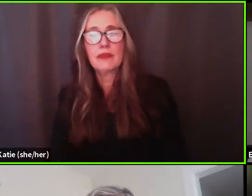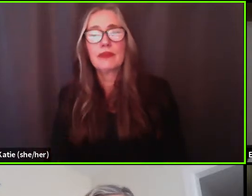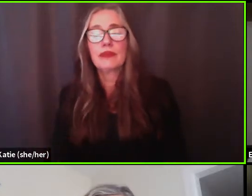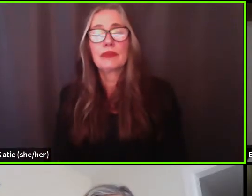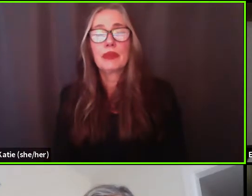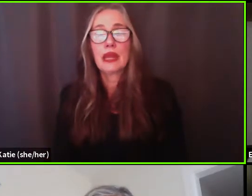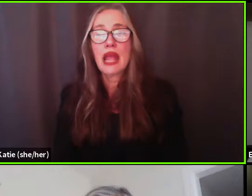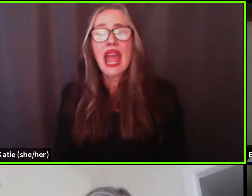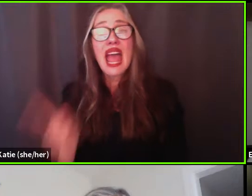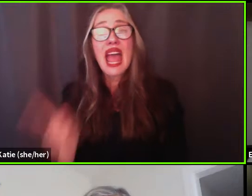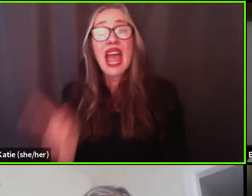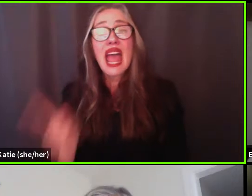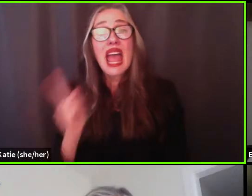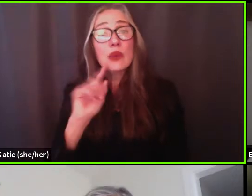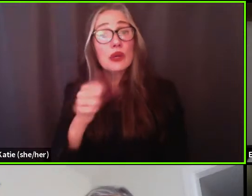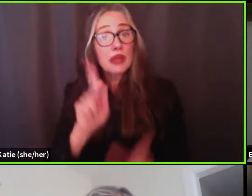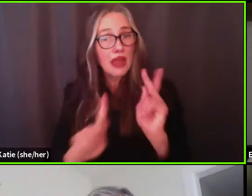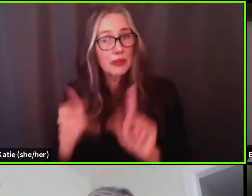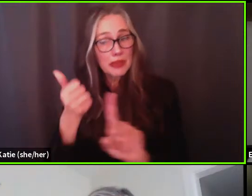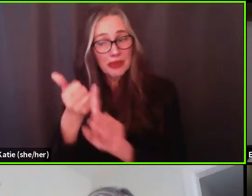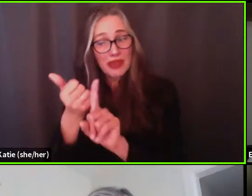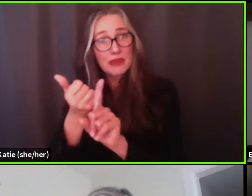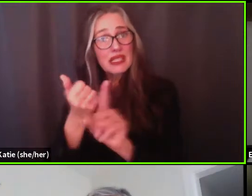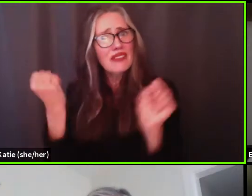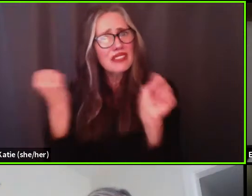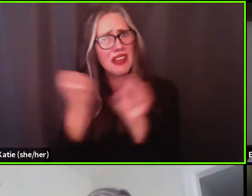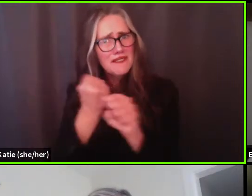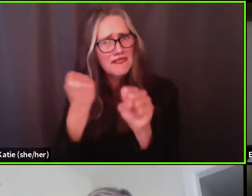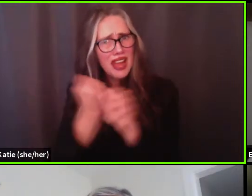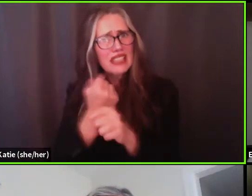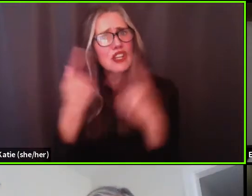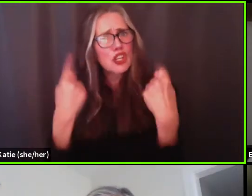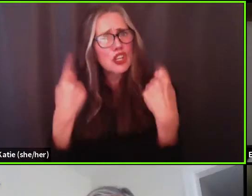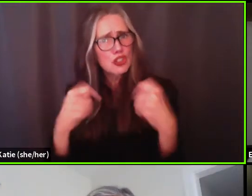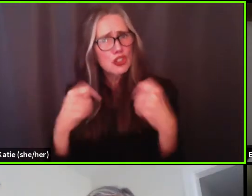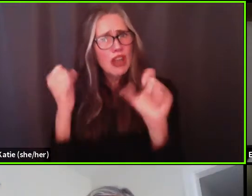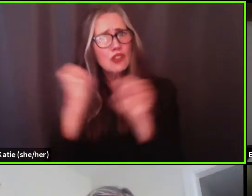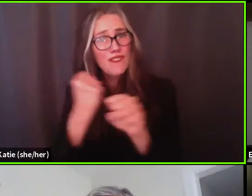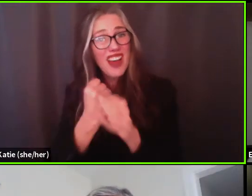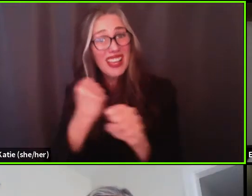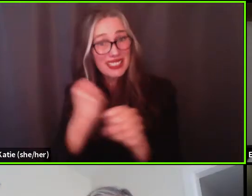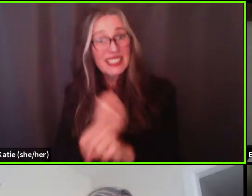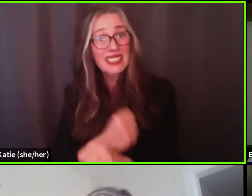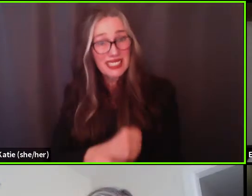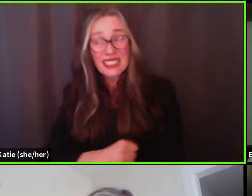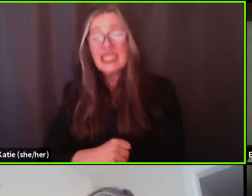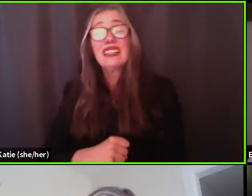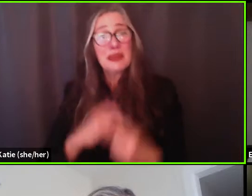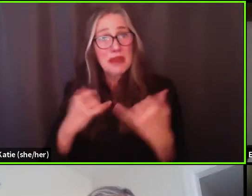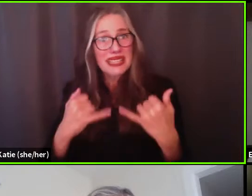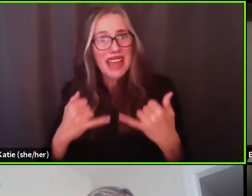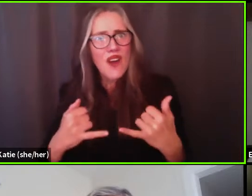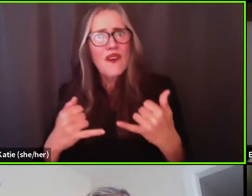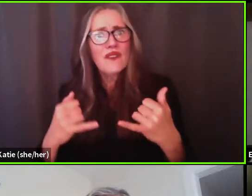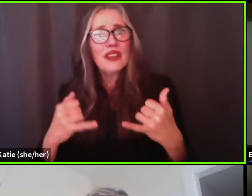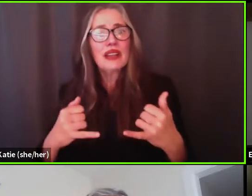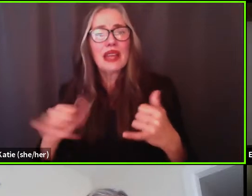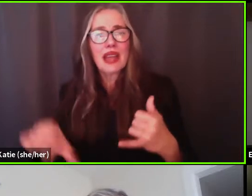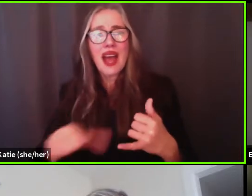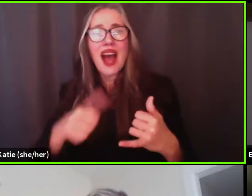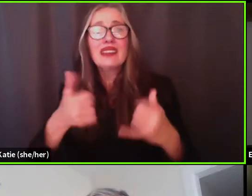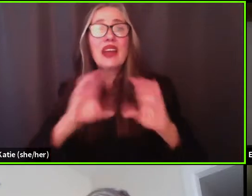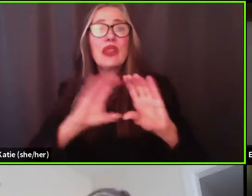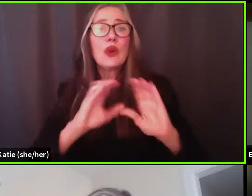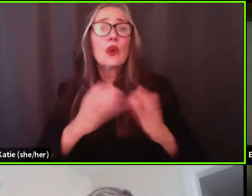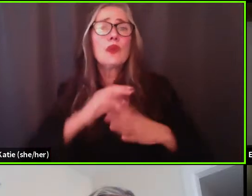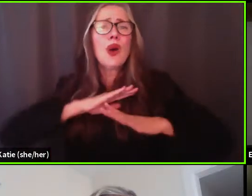they had been trying to fight this fight and now felt that there was an another group um